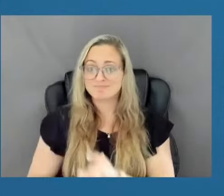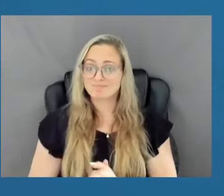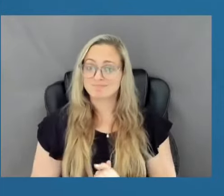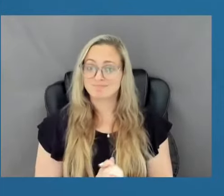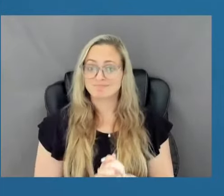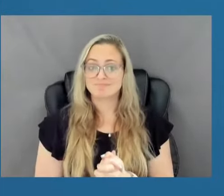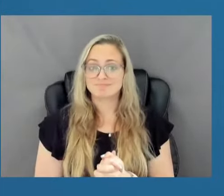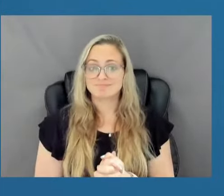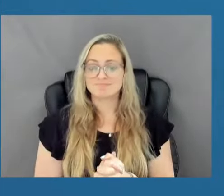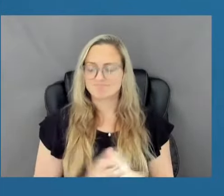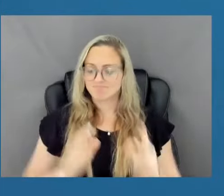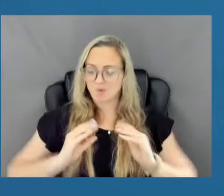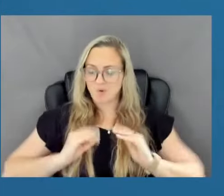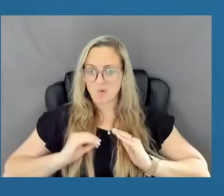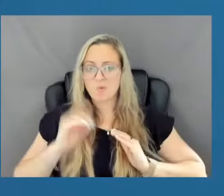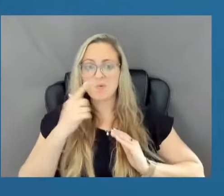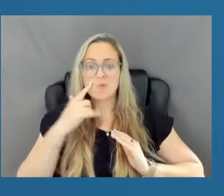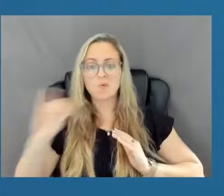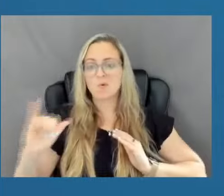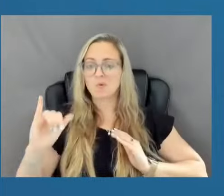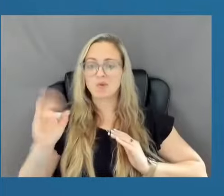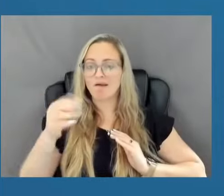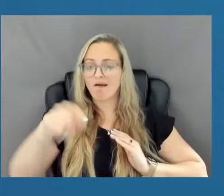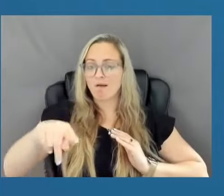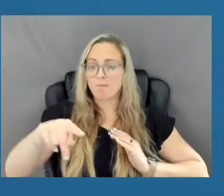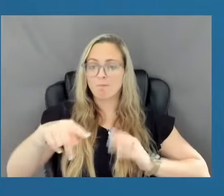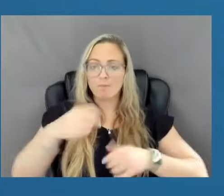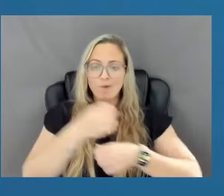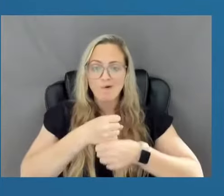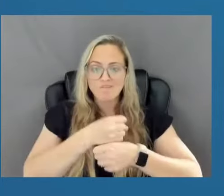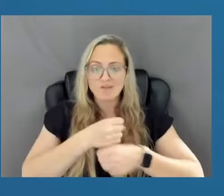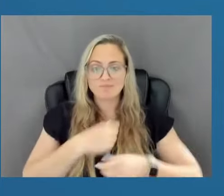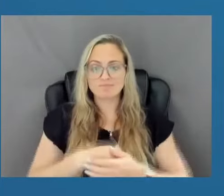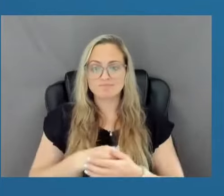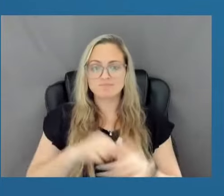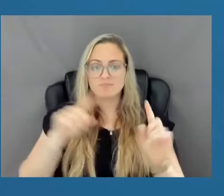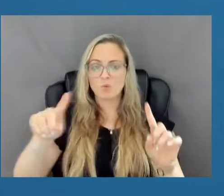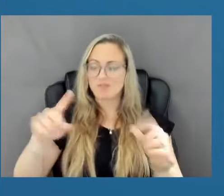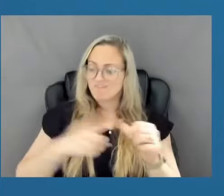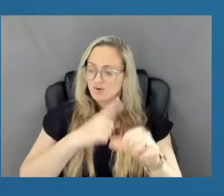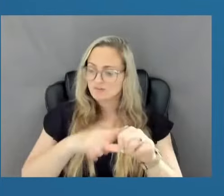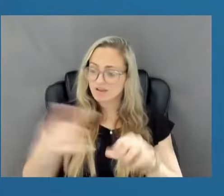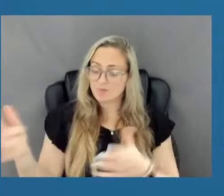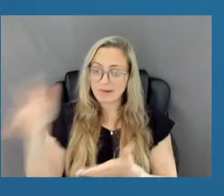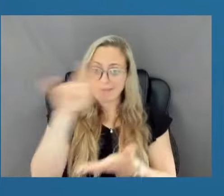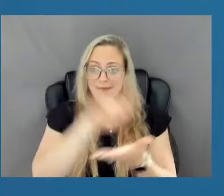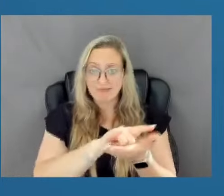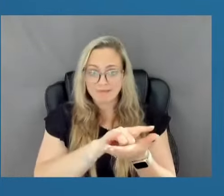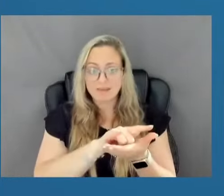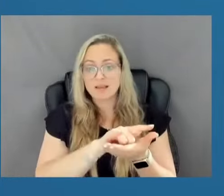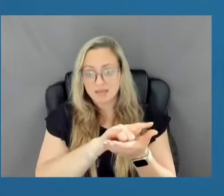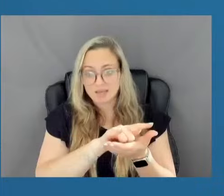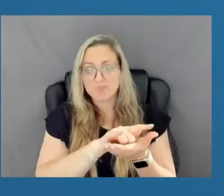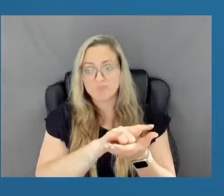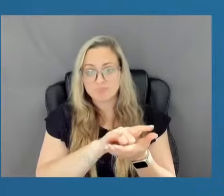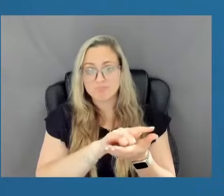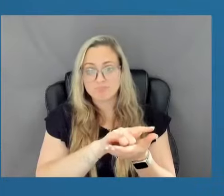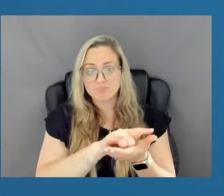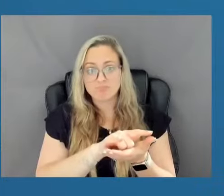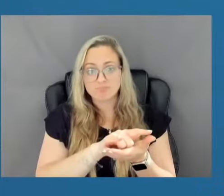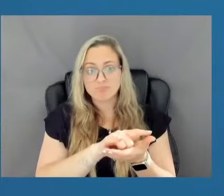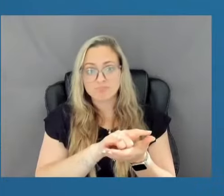And owner of Golden Cup Coffee, where I went there first when I landed. Larry, and